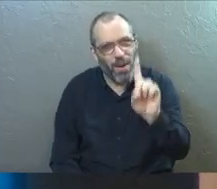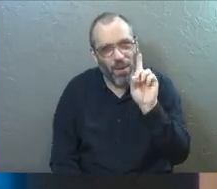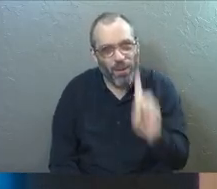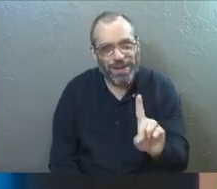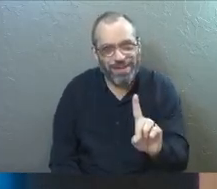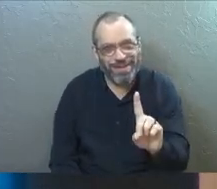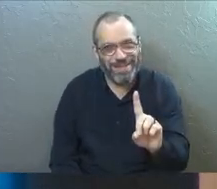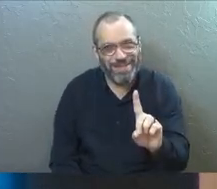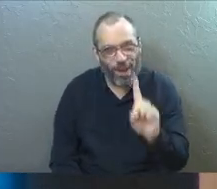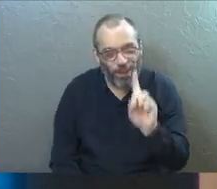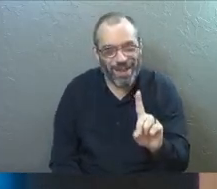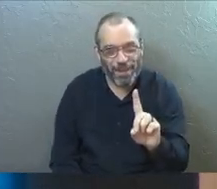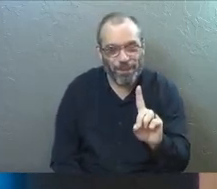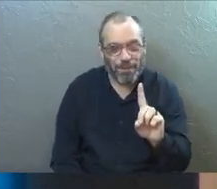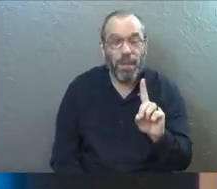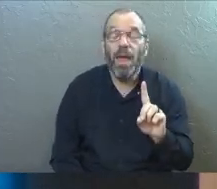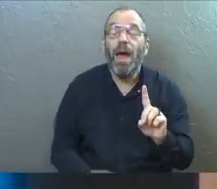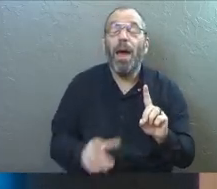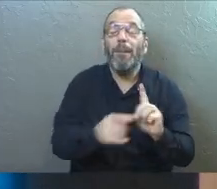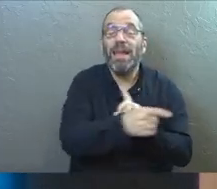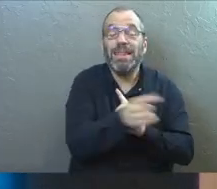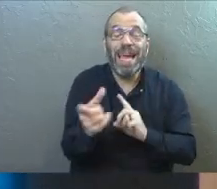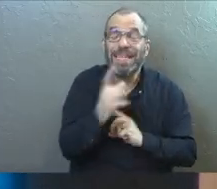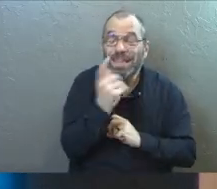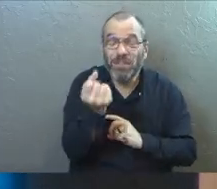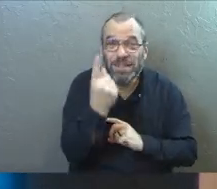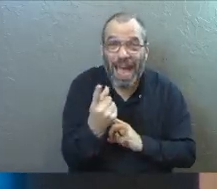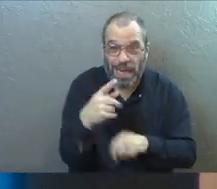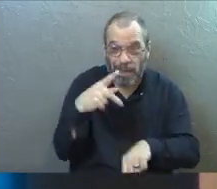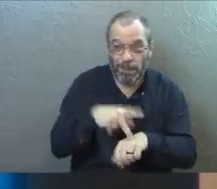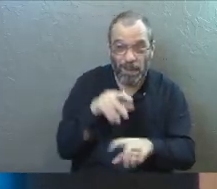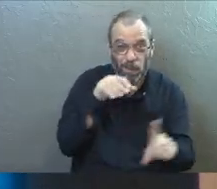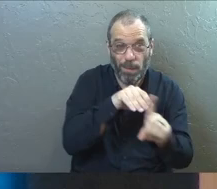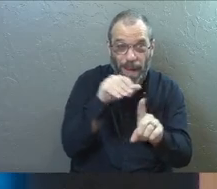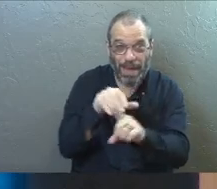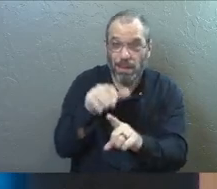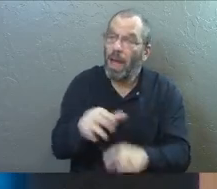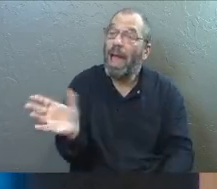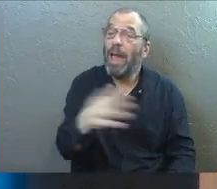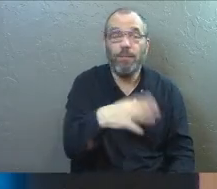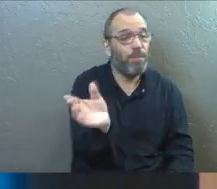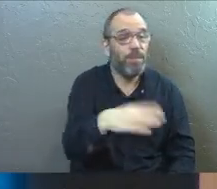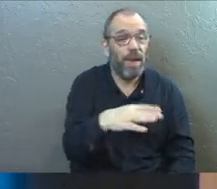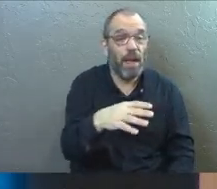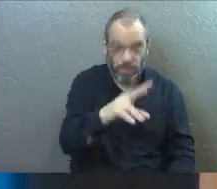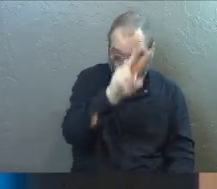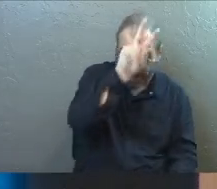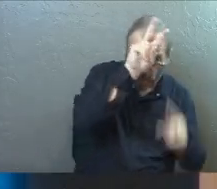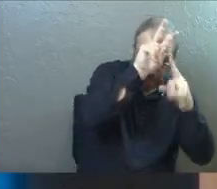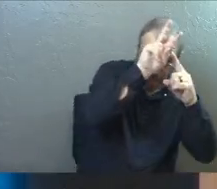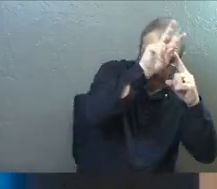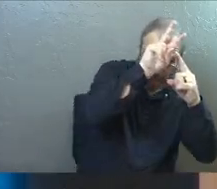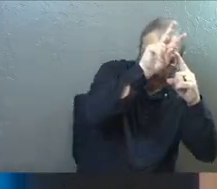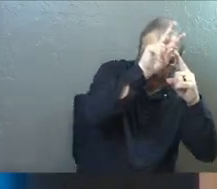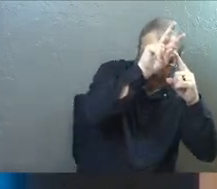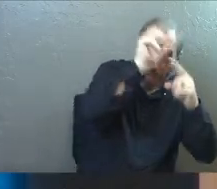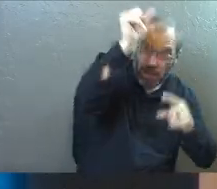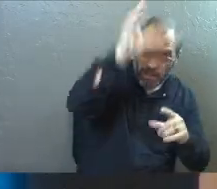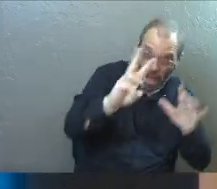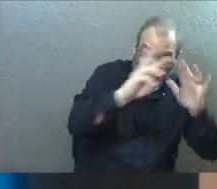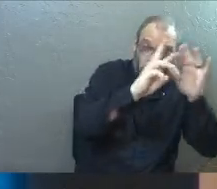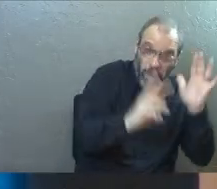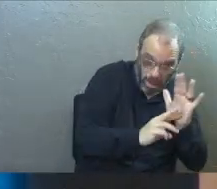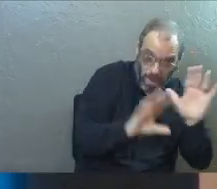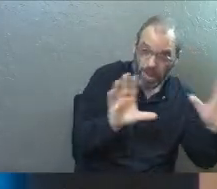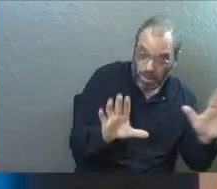right? What they also failed to see, and Peter sees this, and he reminds them in that moment, says, hey, there was ignorance, and this was God's will.